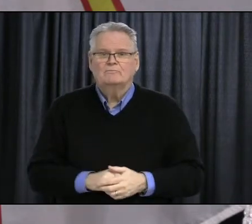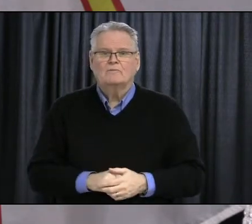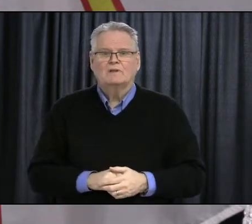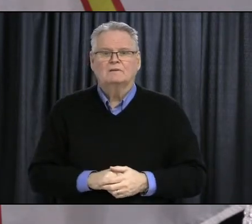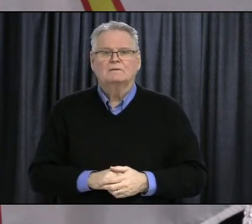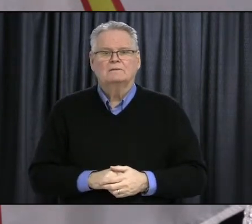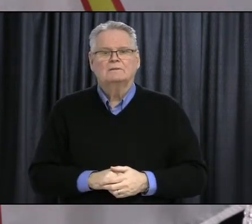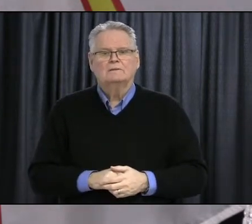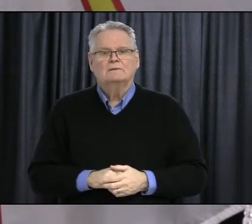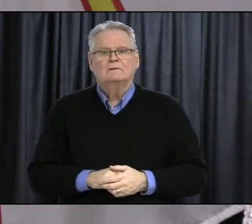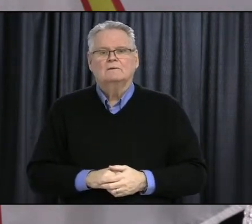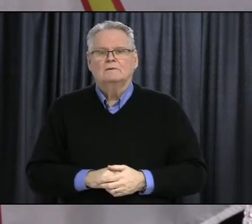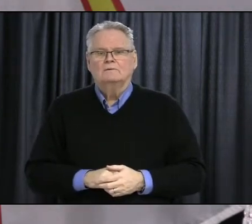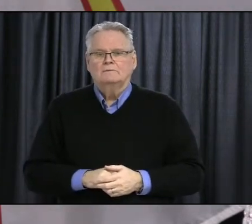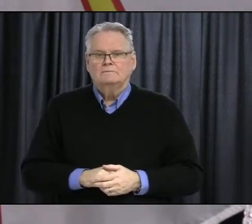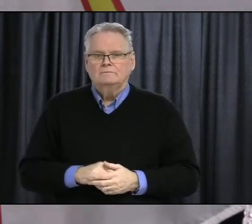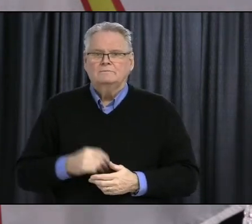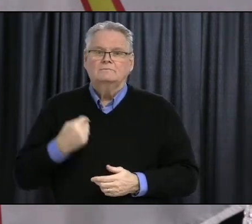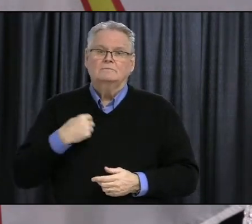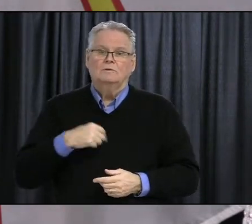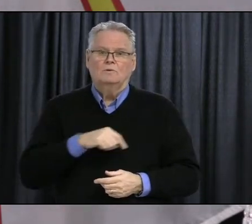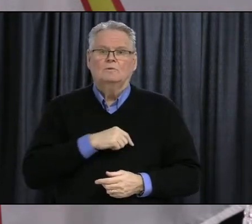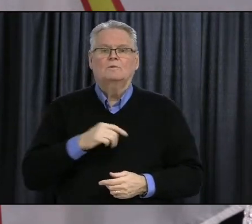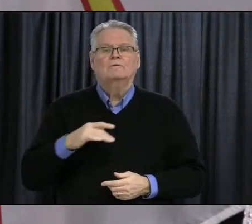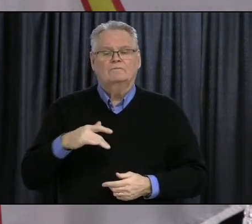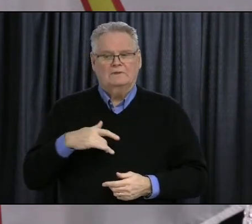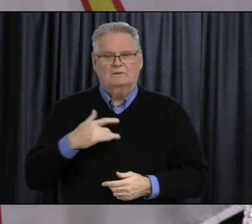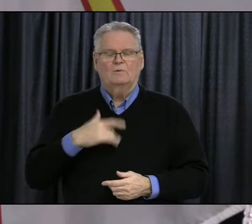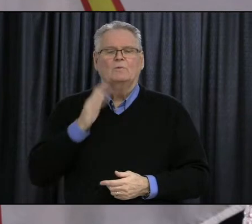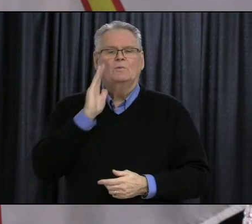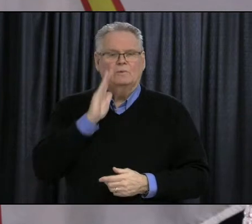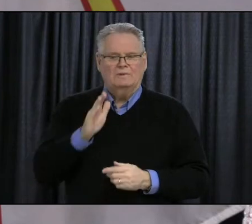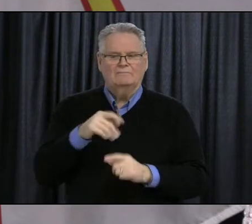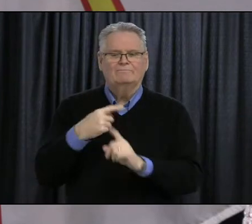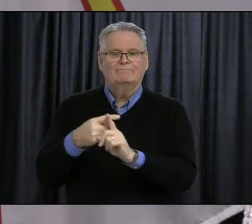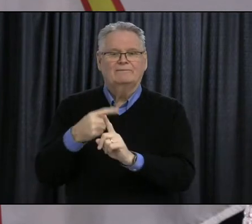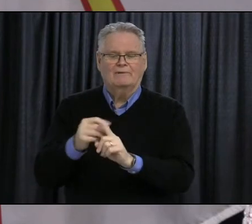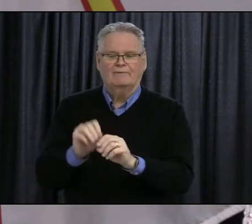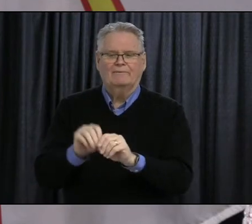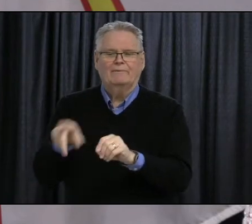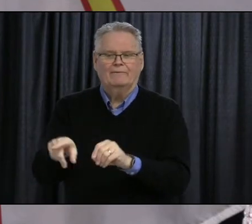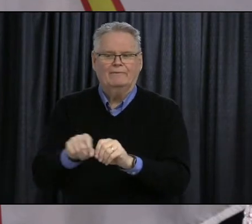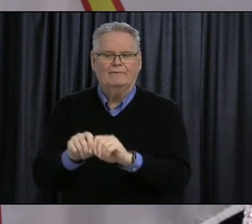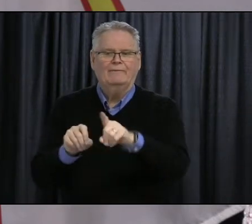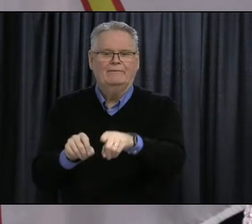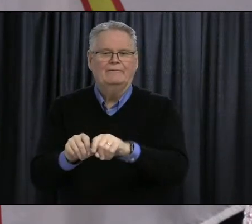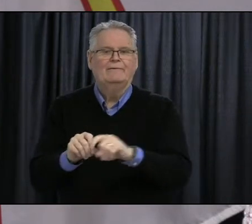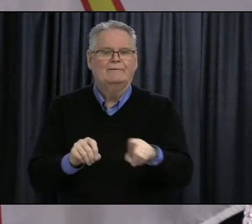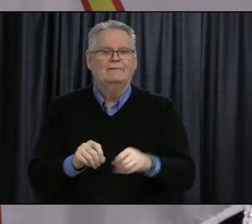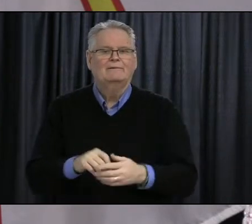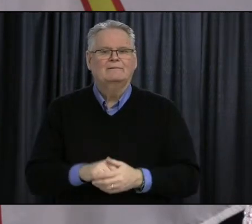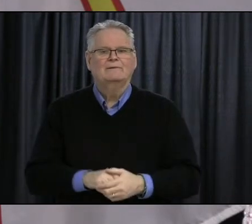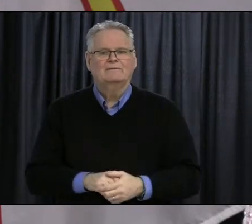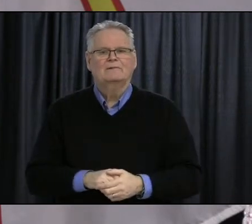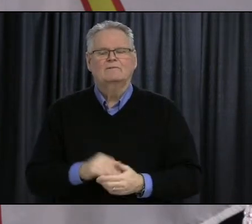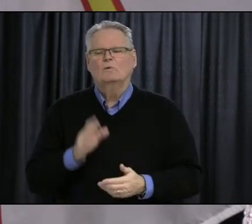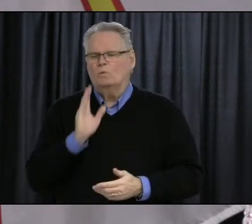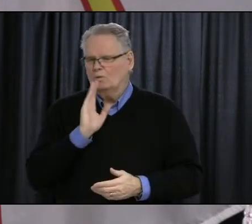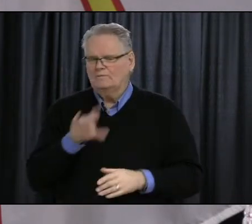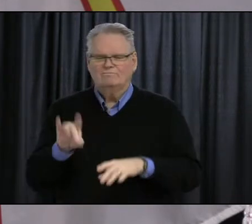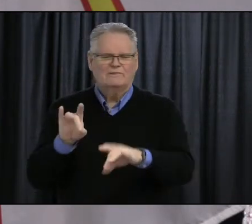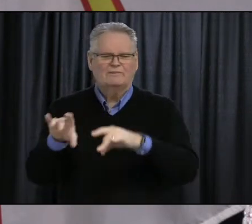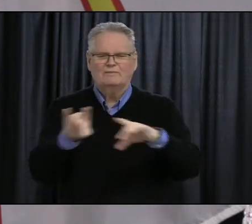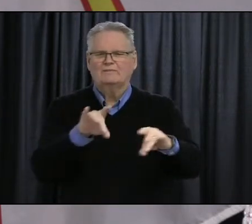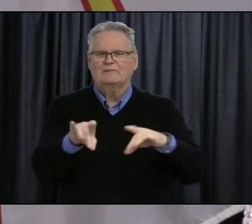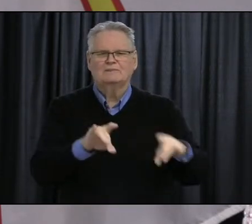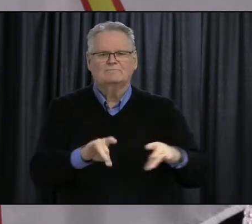and they've been tested and they're in isolation. So that's a good thing. So, but what we're worried about most is